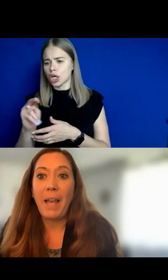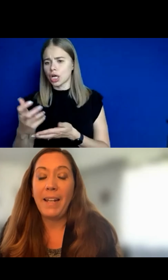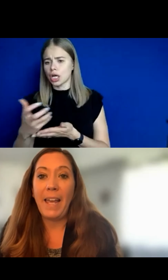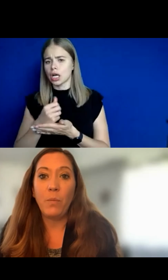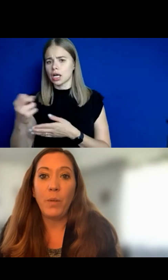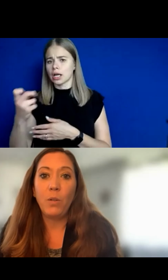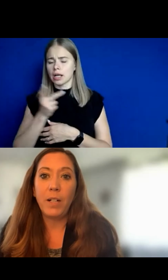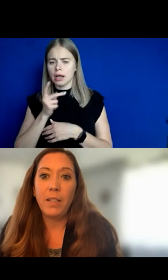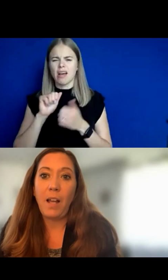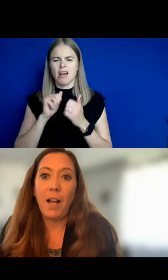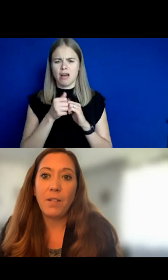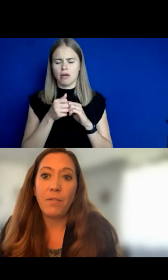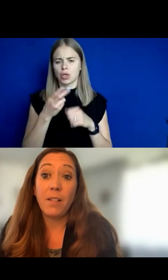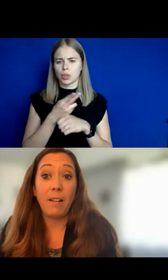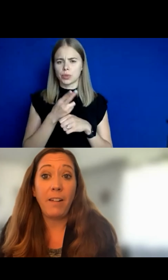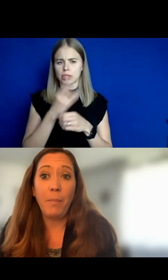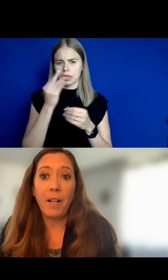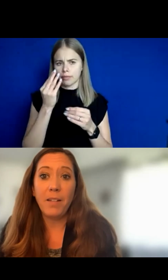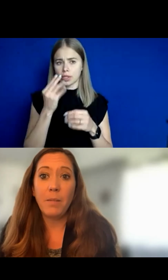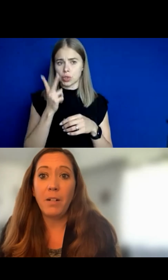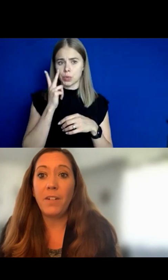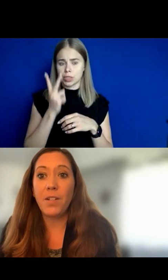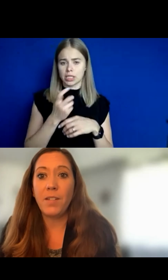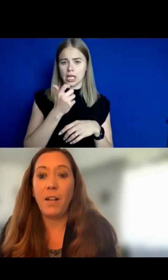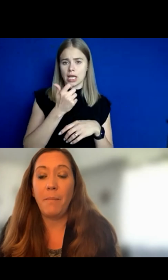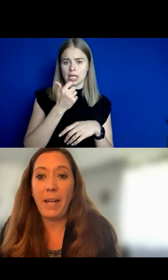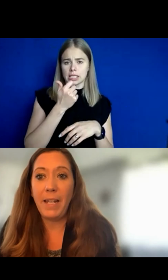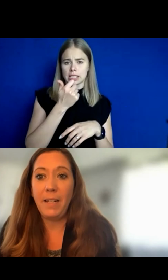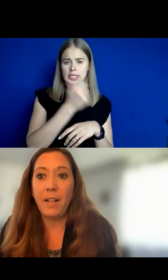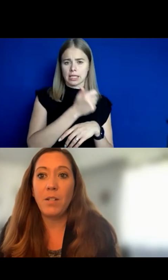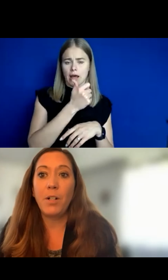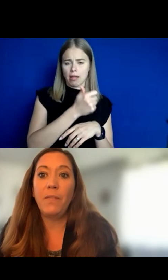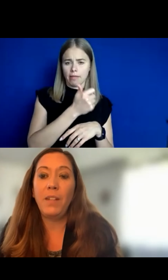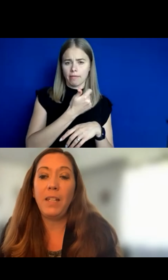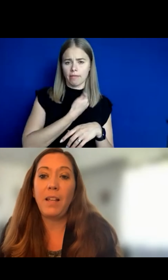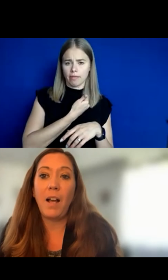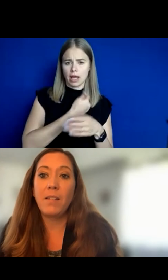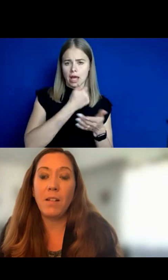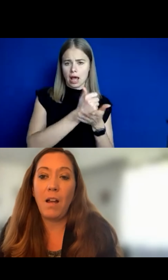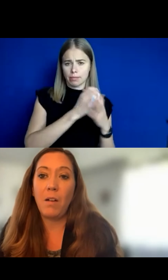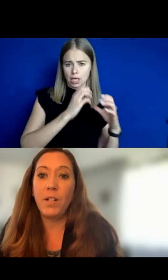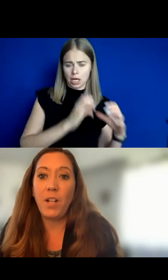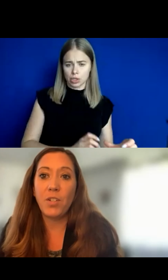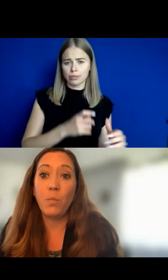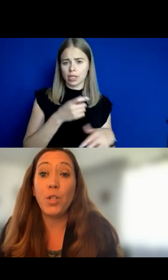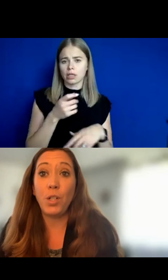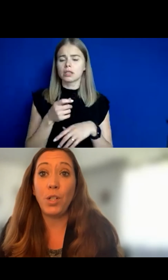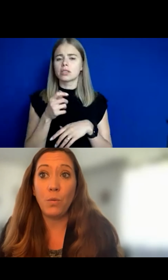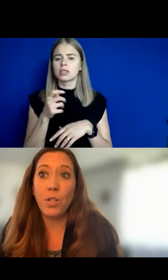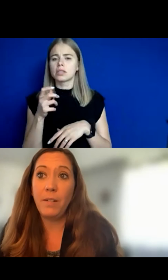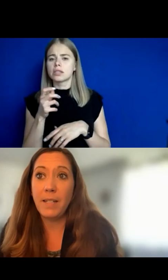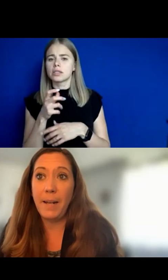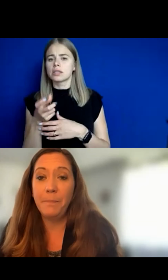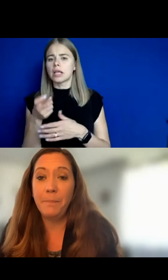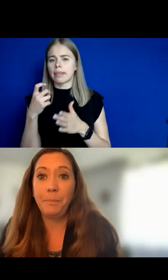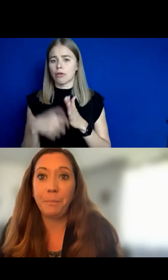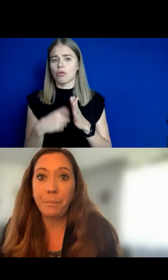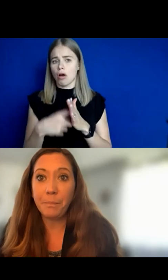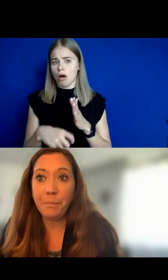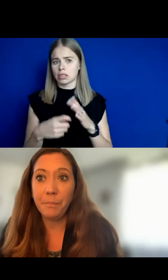And again, when you look at the cost for a self-help customer versus a Medicaid customer, the cost reduction was huge. Next